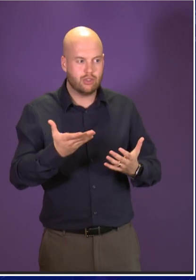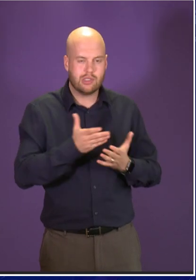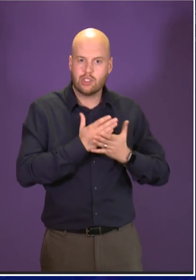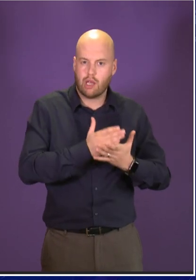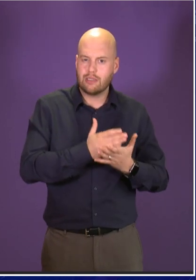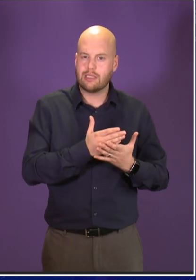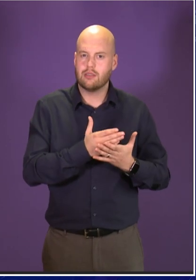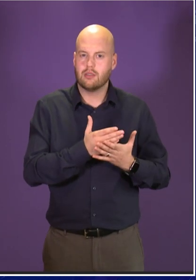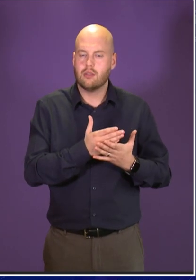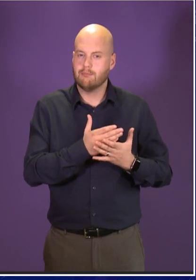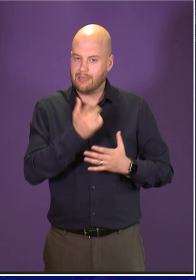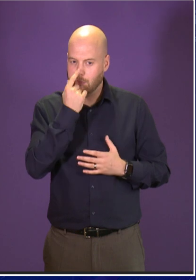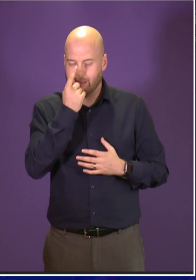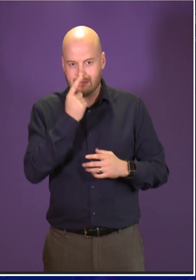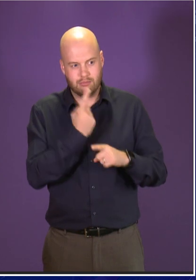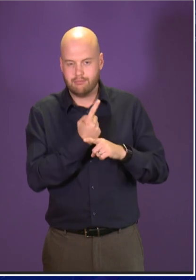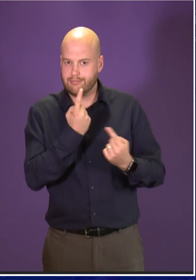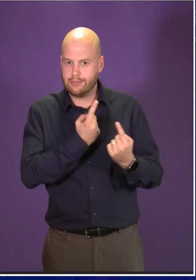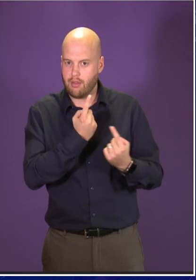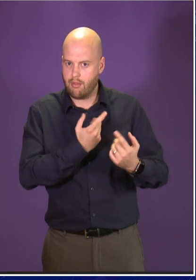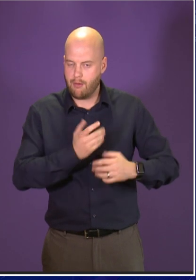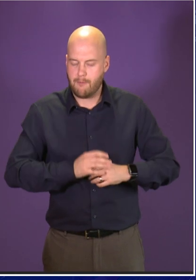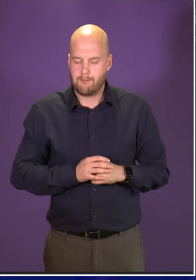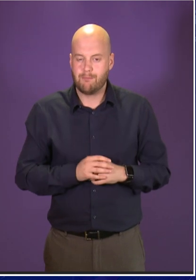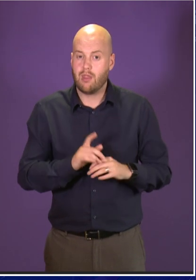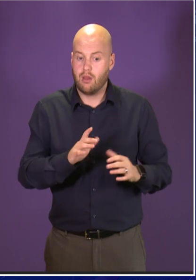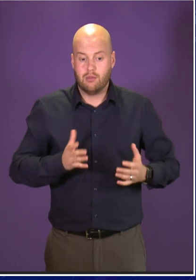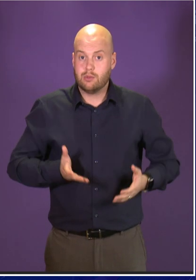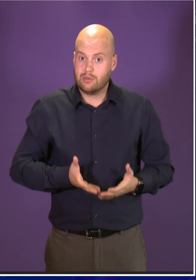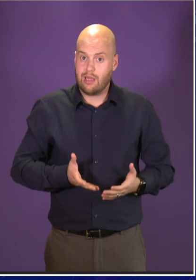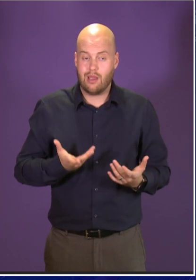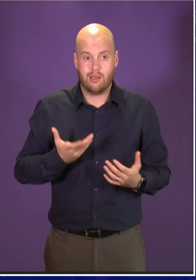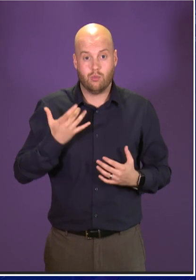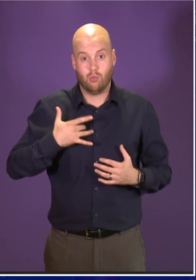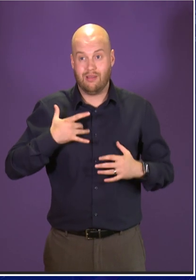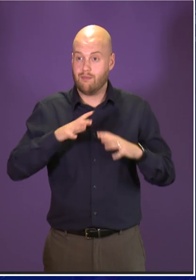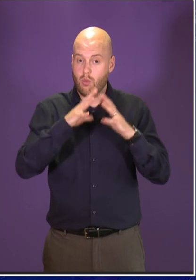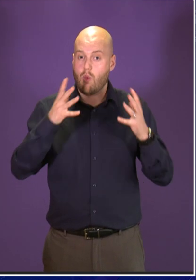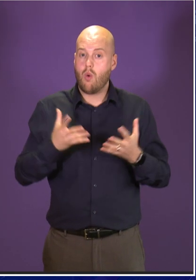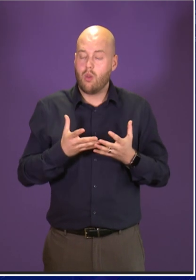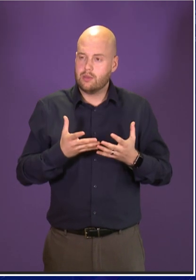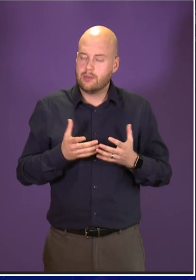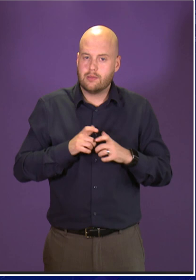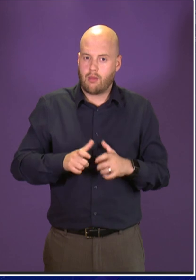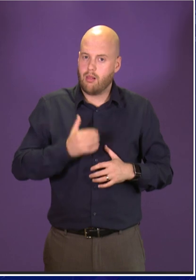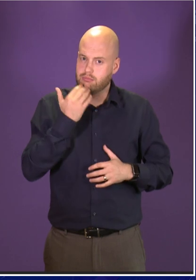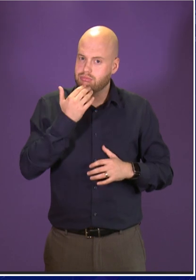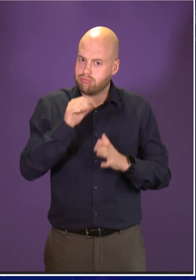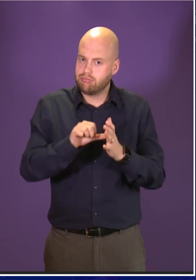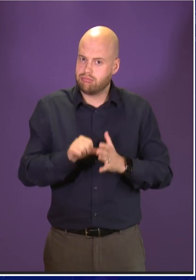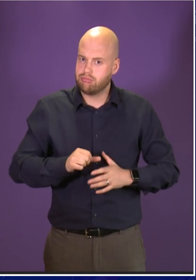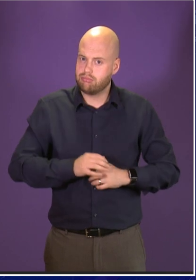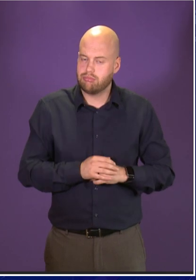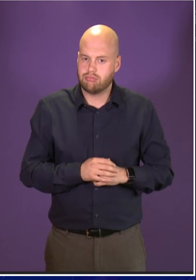of recognizing the other. Today, however, we live in a divided, fractured world. It confronts us with a